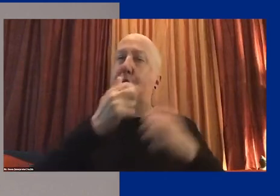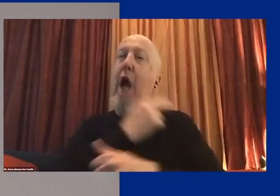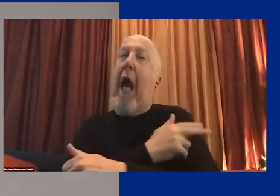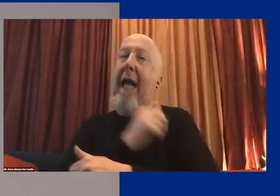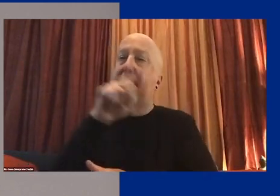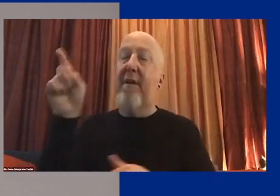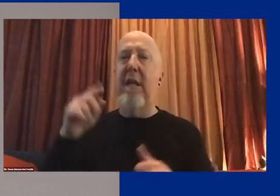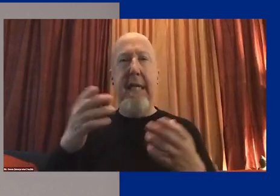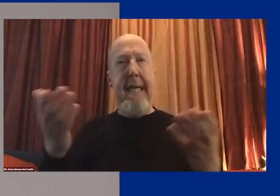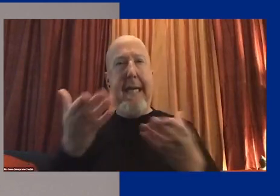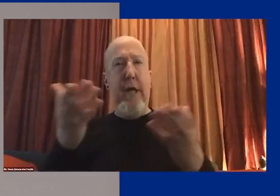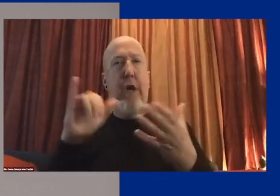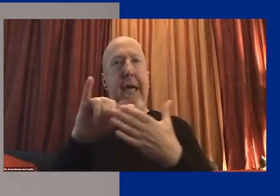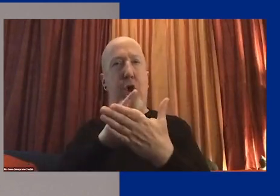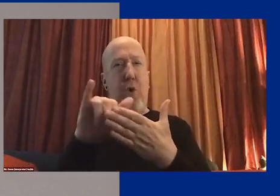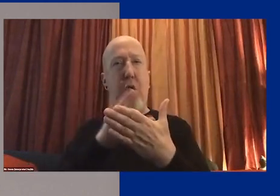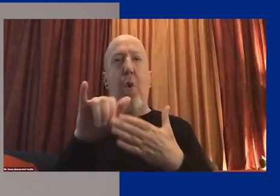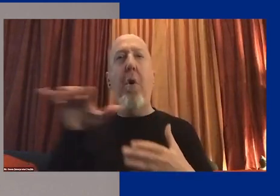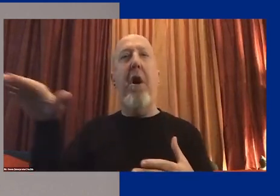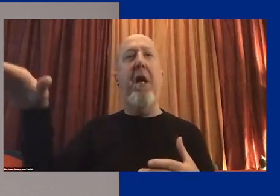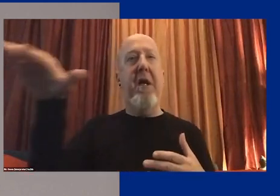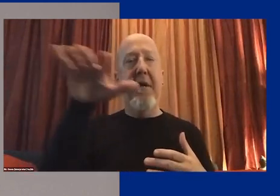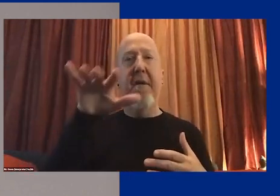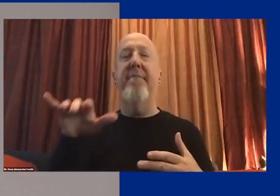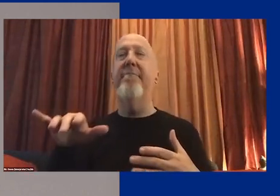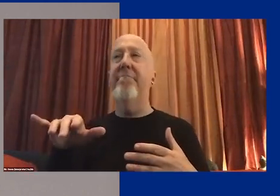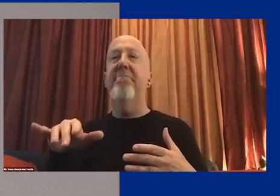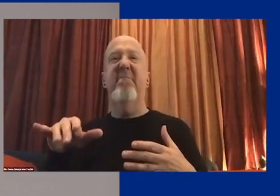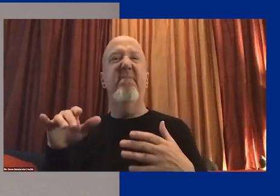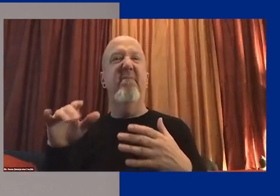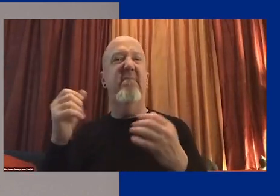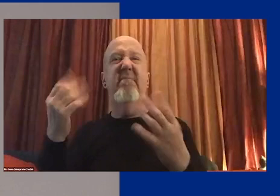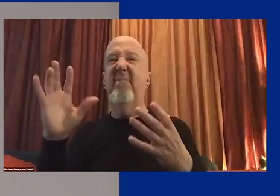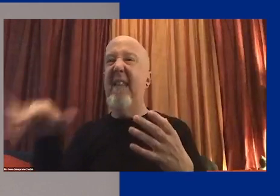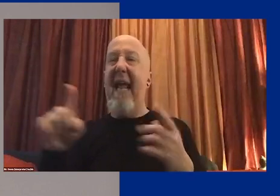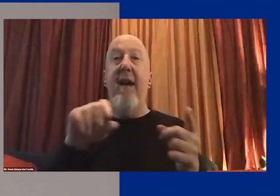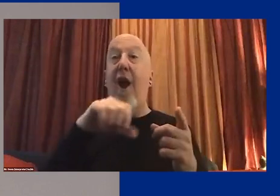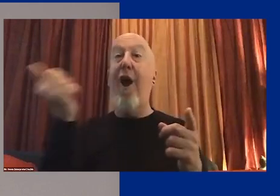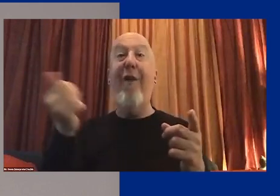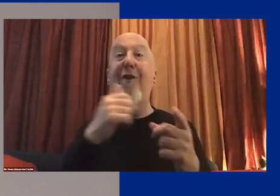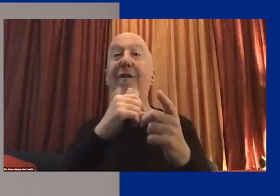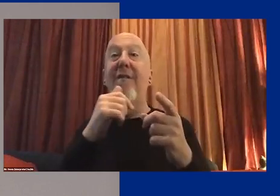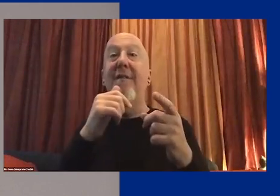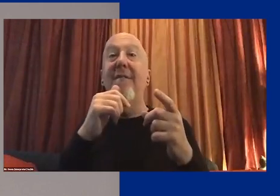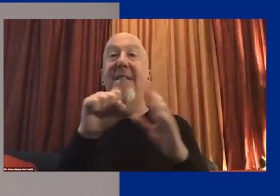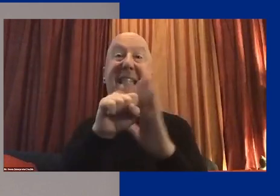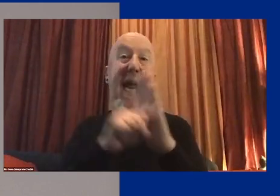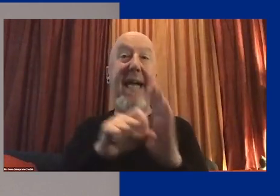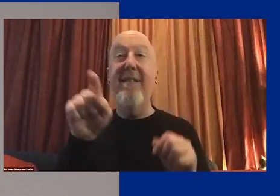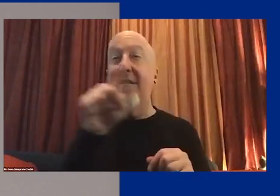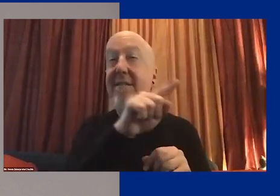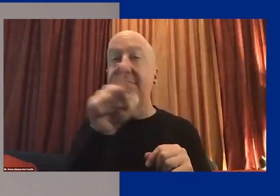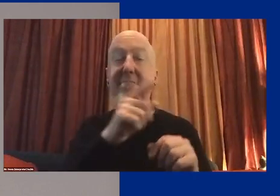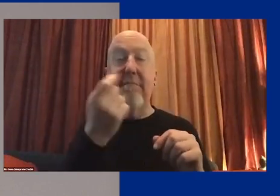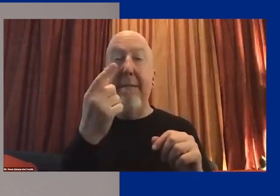in New York, I think that's become pretty common at this point. In other communities, it is not as common. And so one